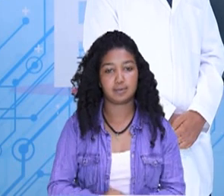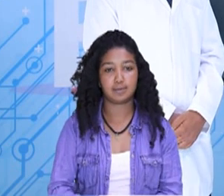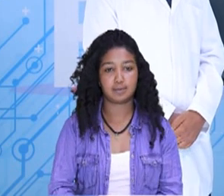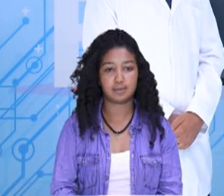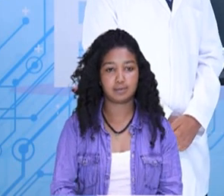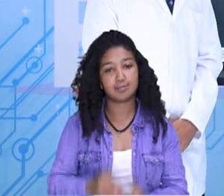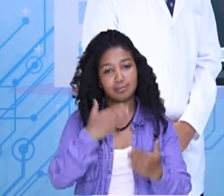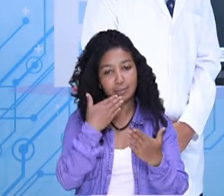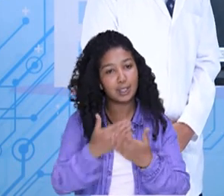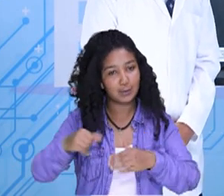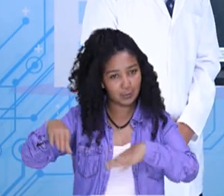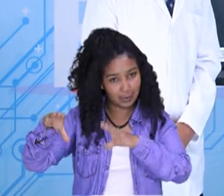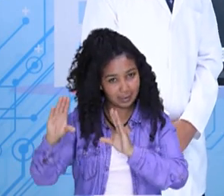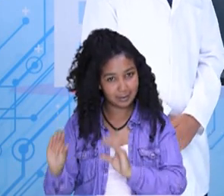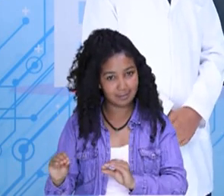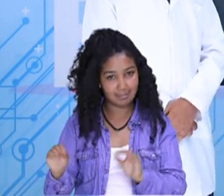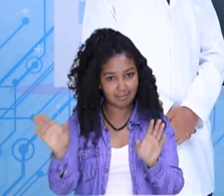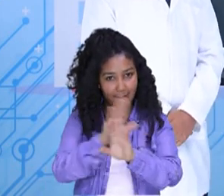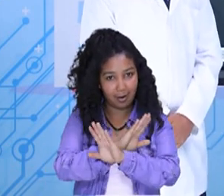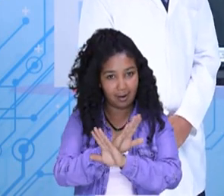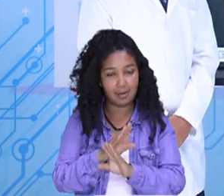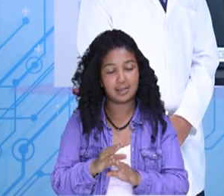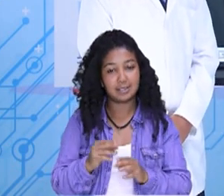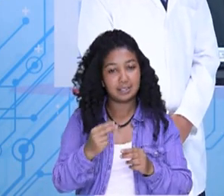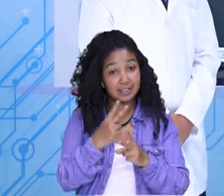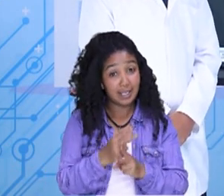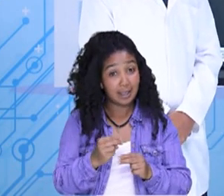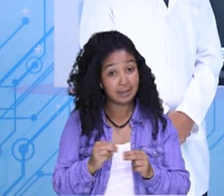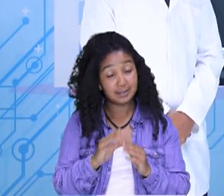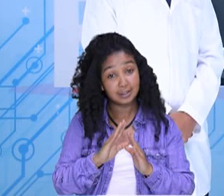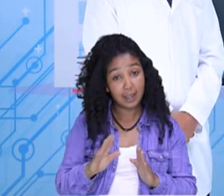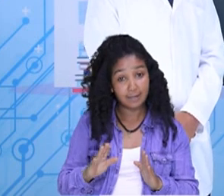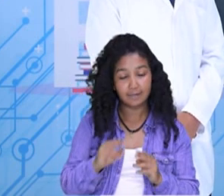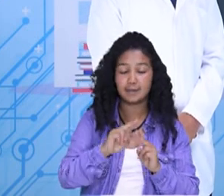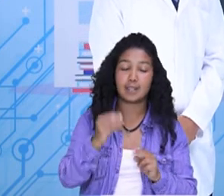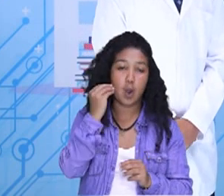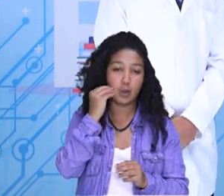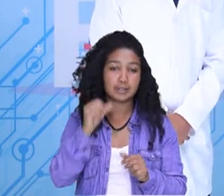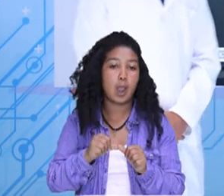Thank you, students. Stay safe, stay home.